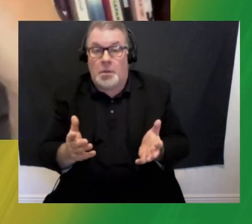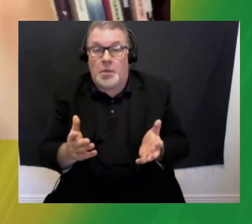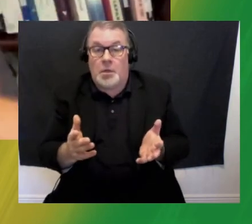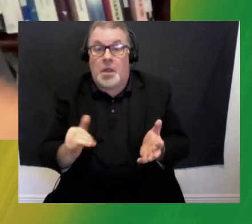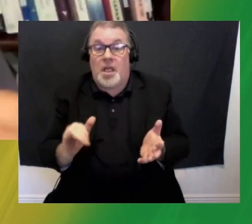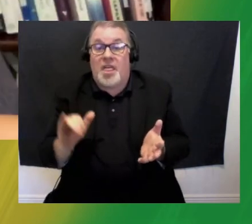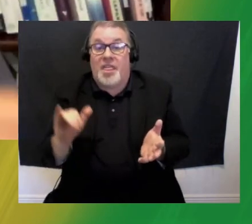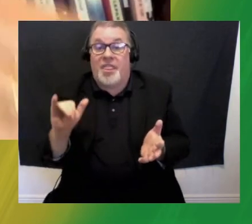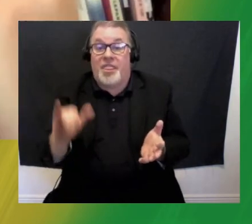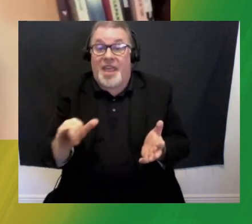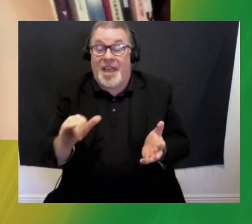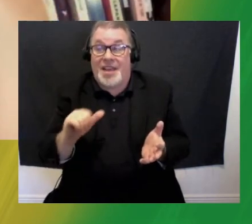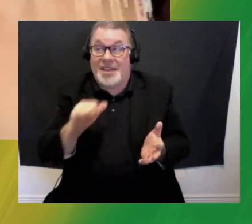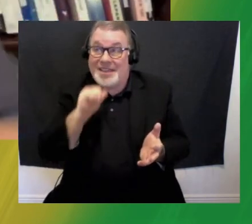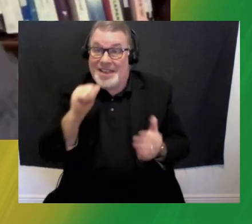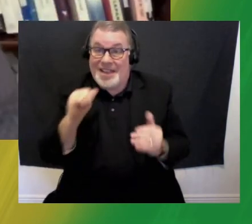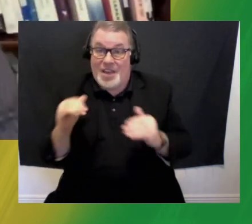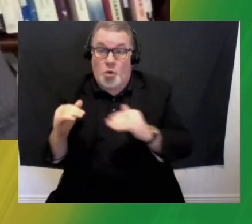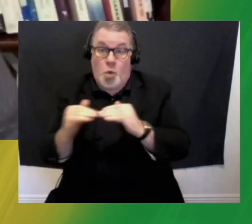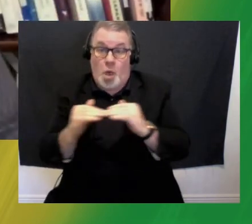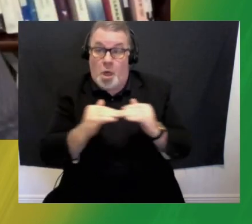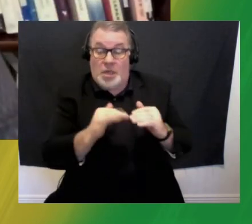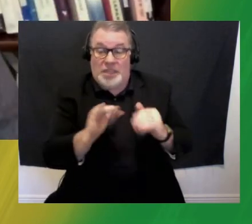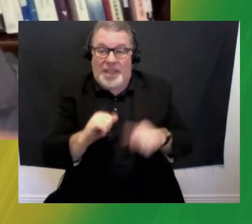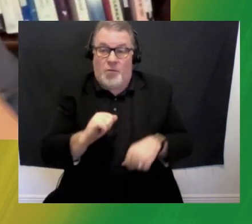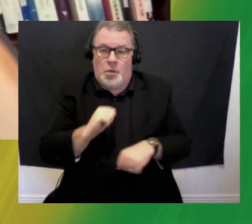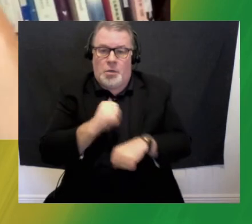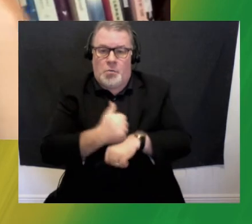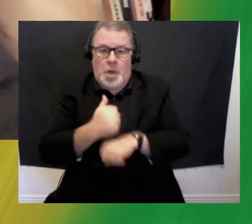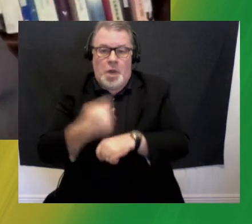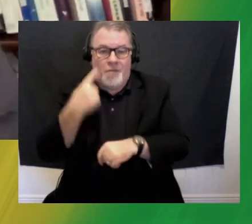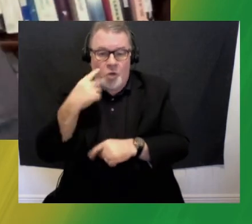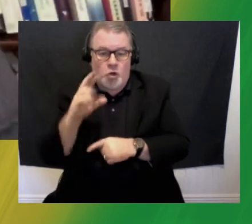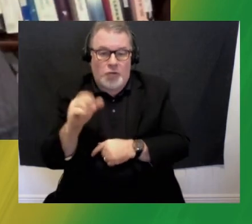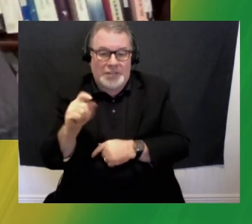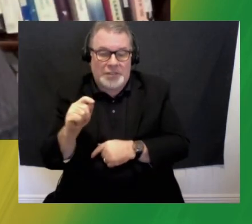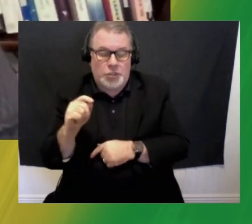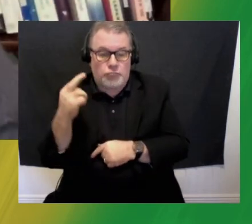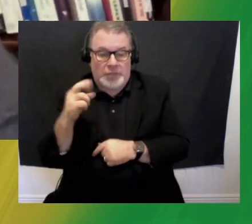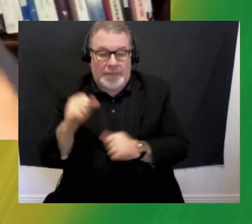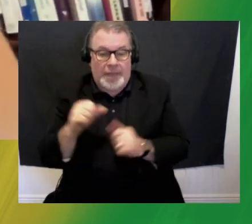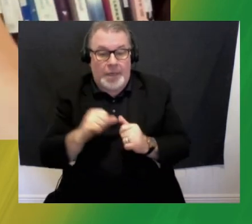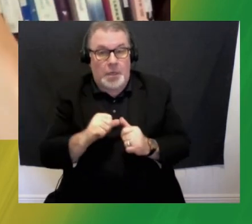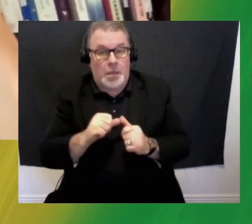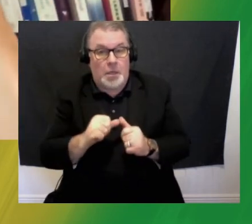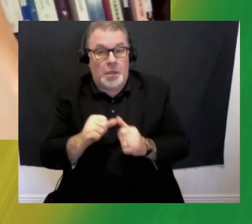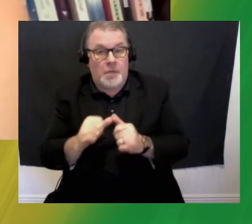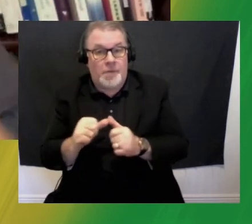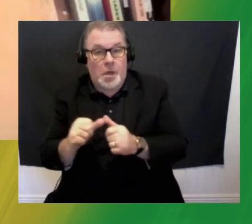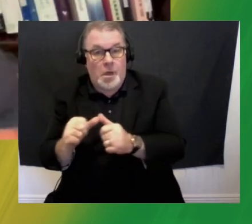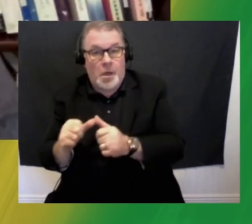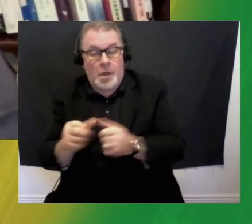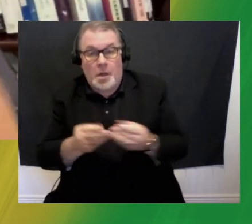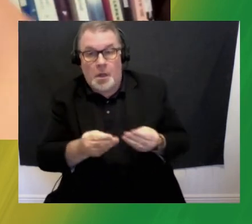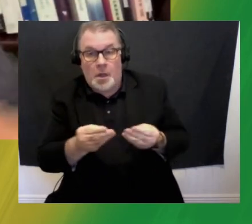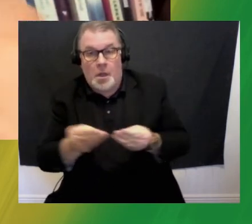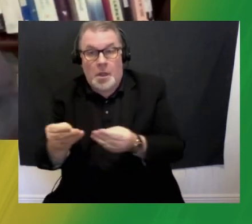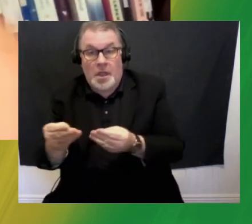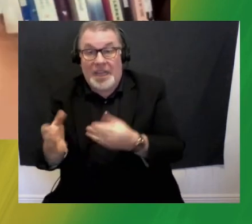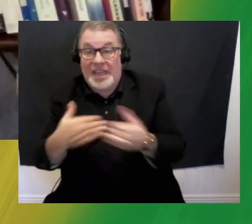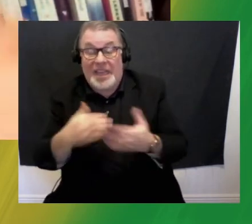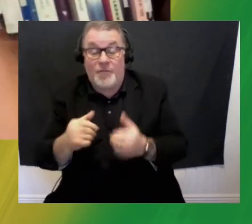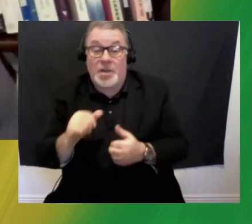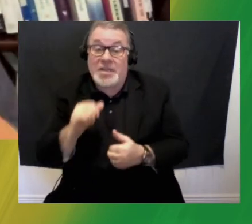the inequalities that were created for racist reasons can live on, even when non-racist or